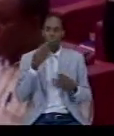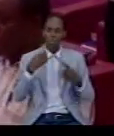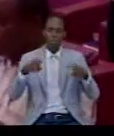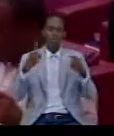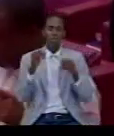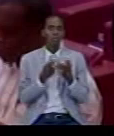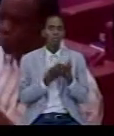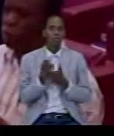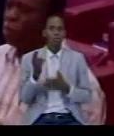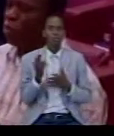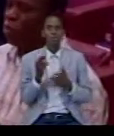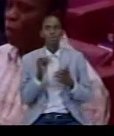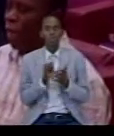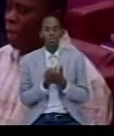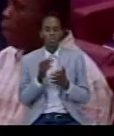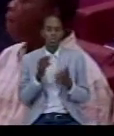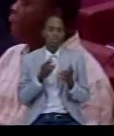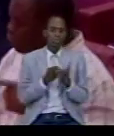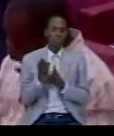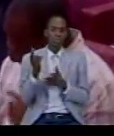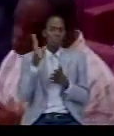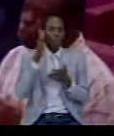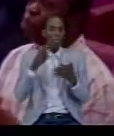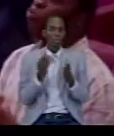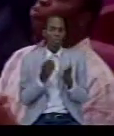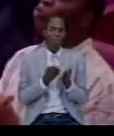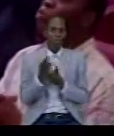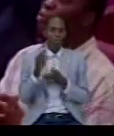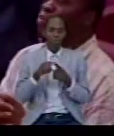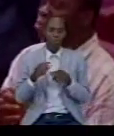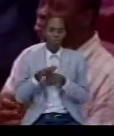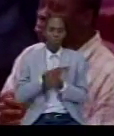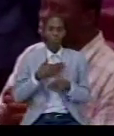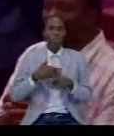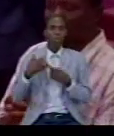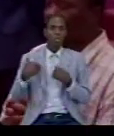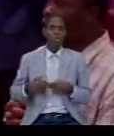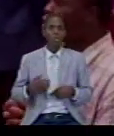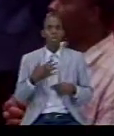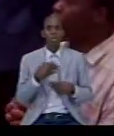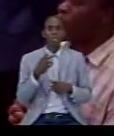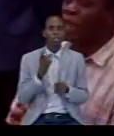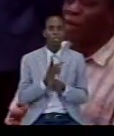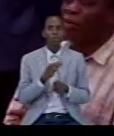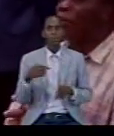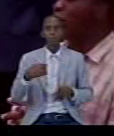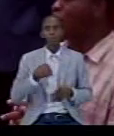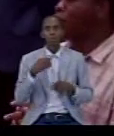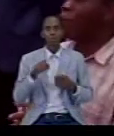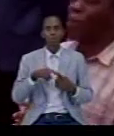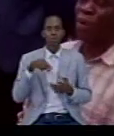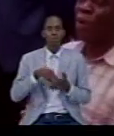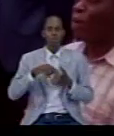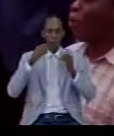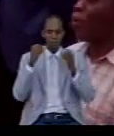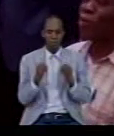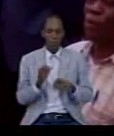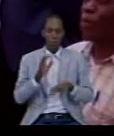life, saturating my life, and keeping me to stand firm on the